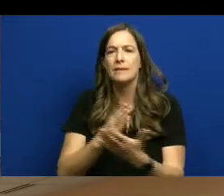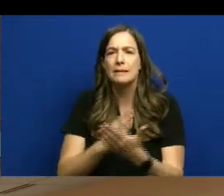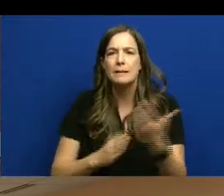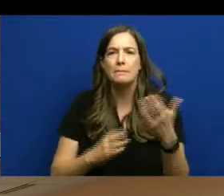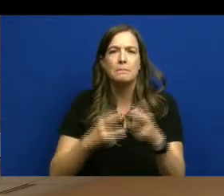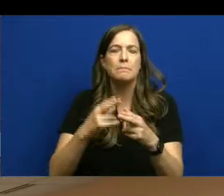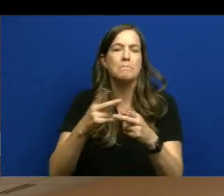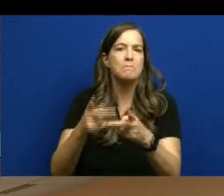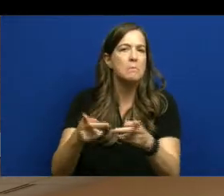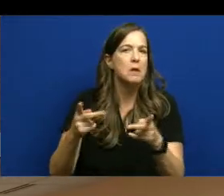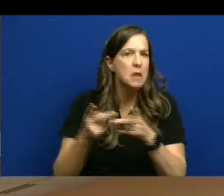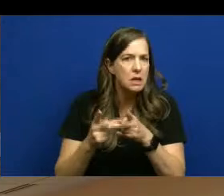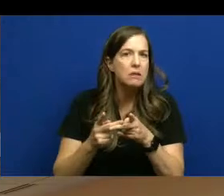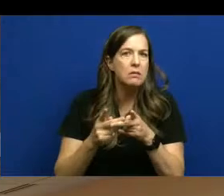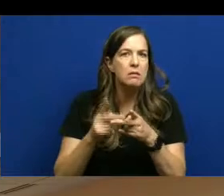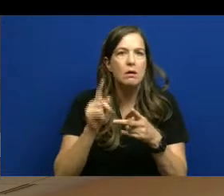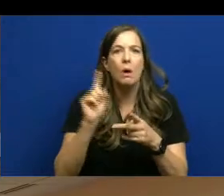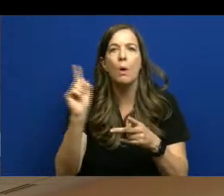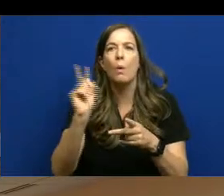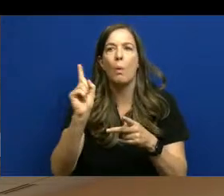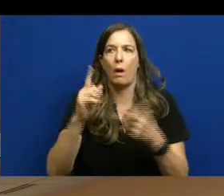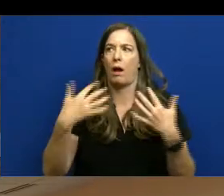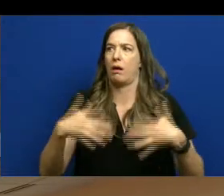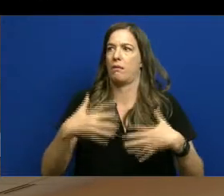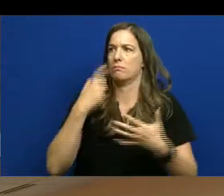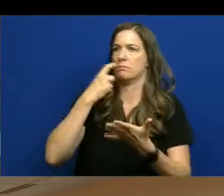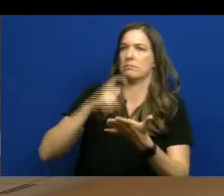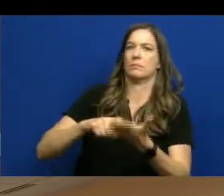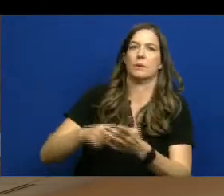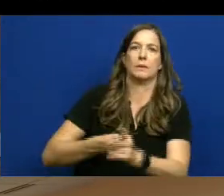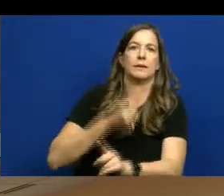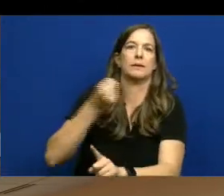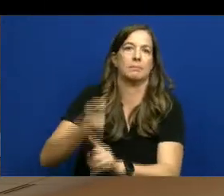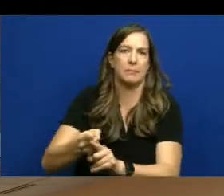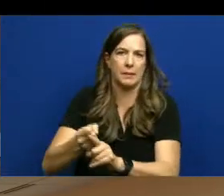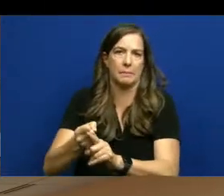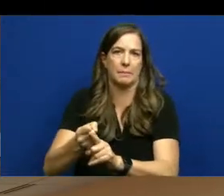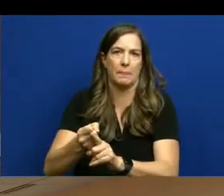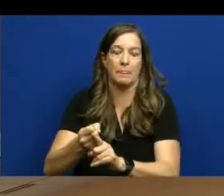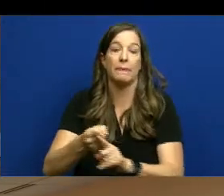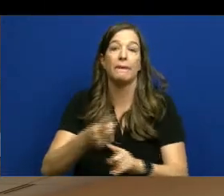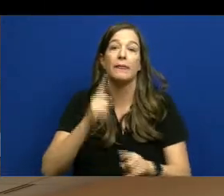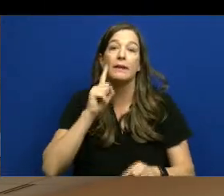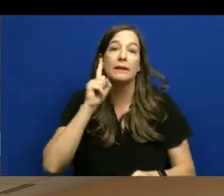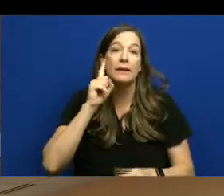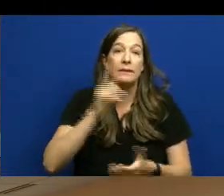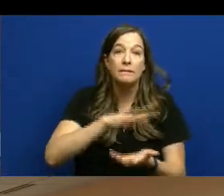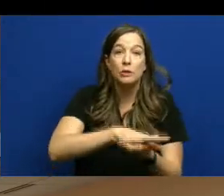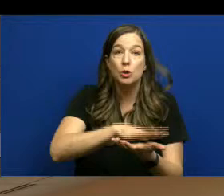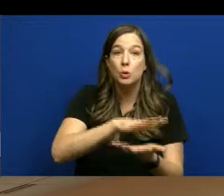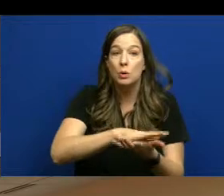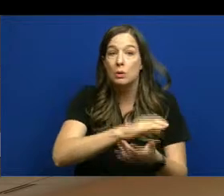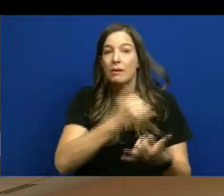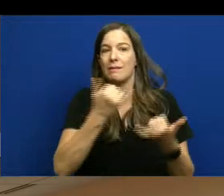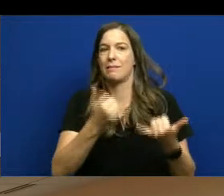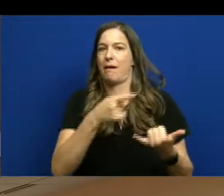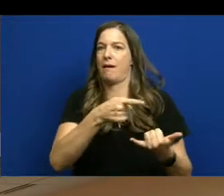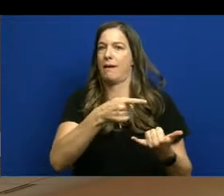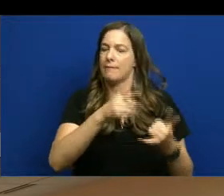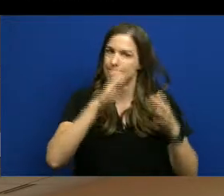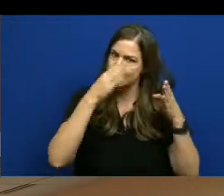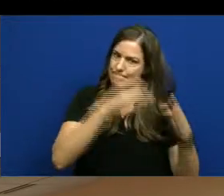a few places where there was an impact. Schools for the Deaf now have hired deaf